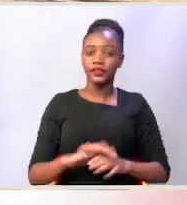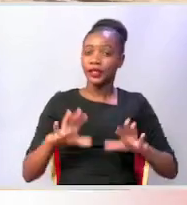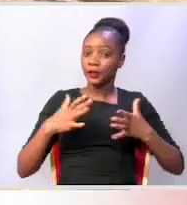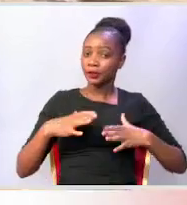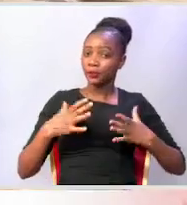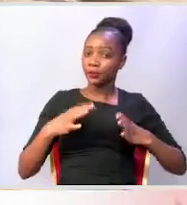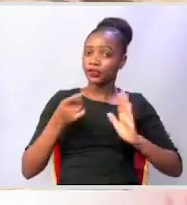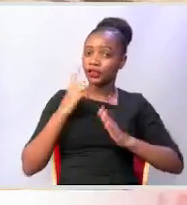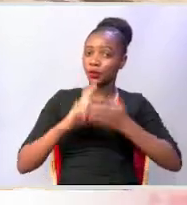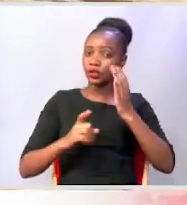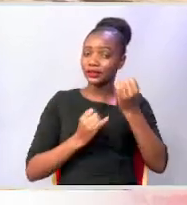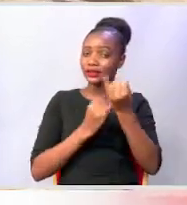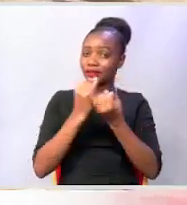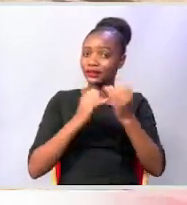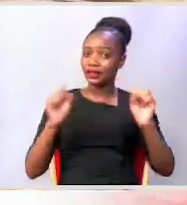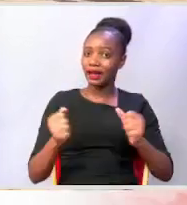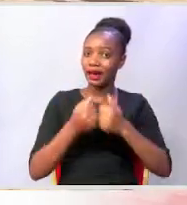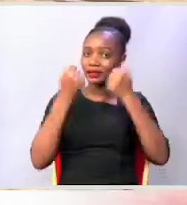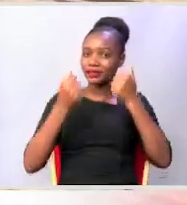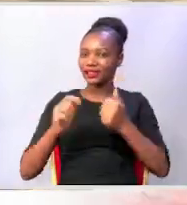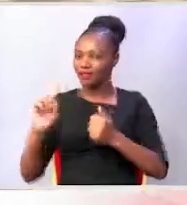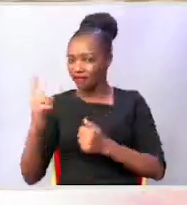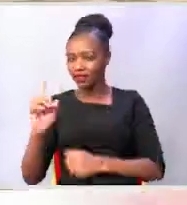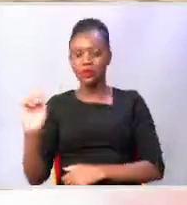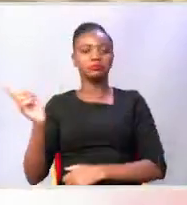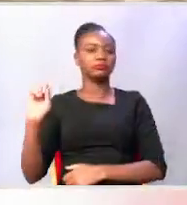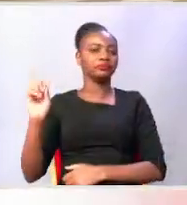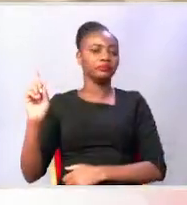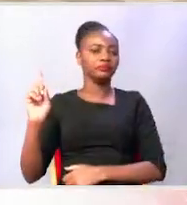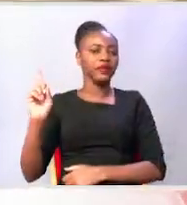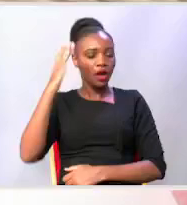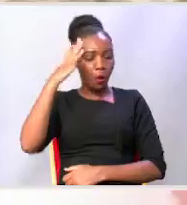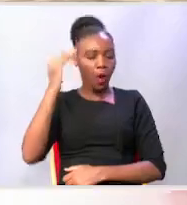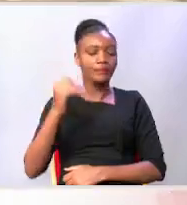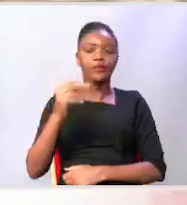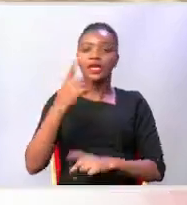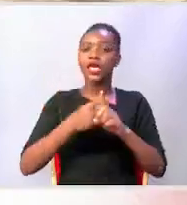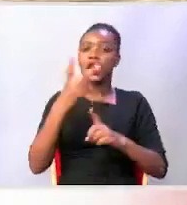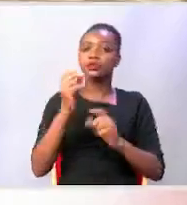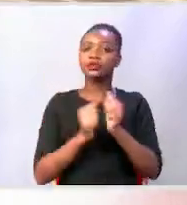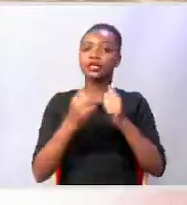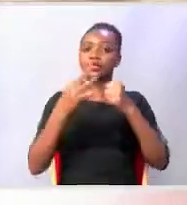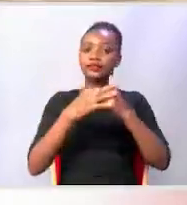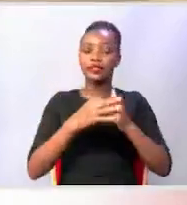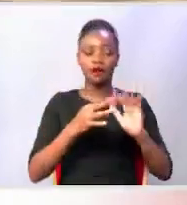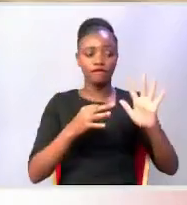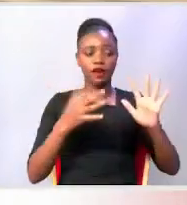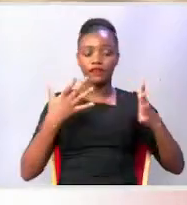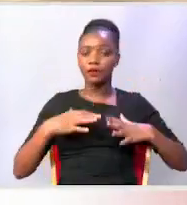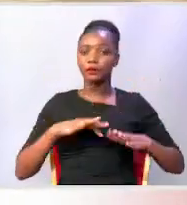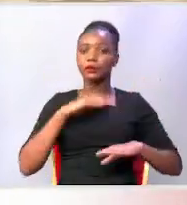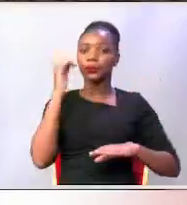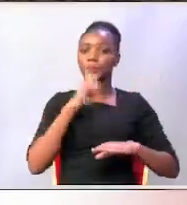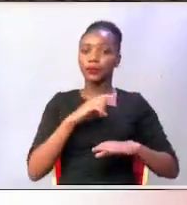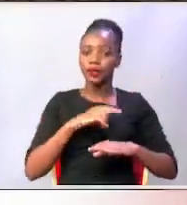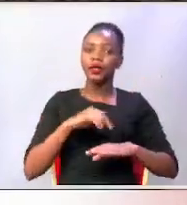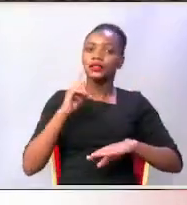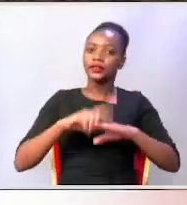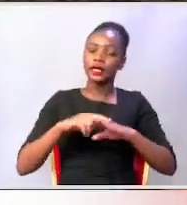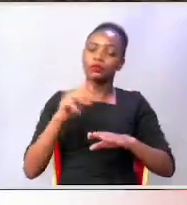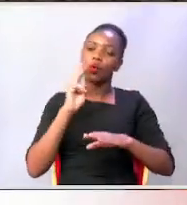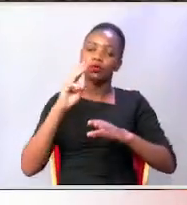Residents say the Saturday accident was not the first they witnessed. In 2018, 5 people died here after they were